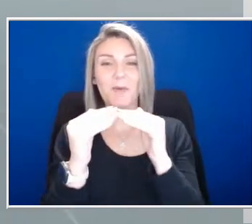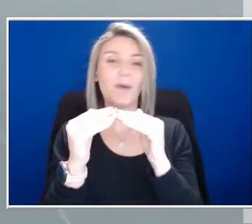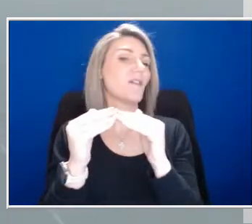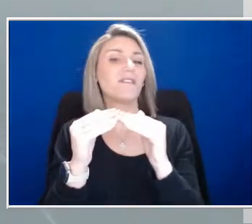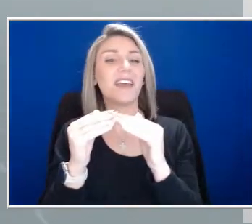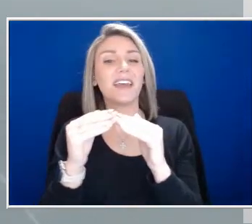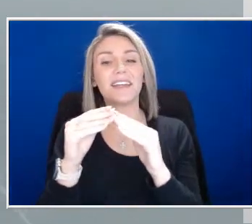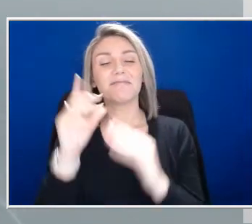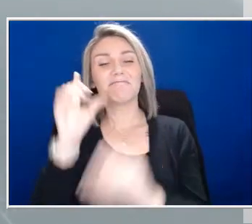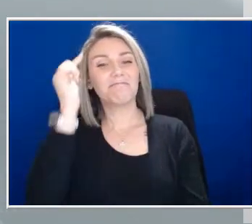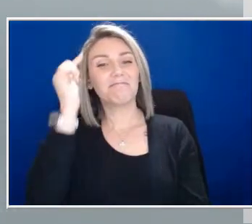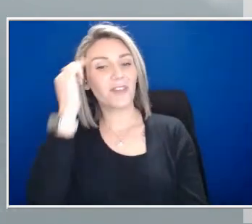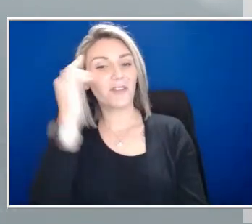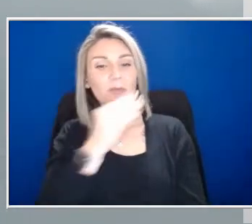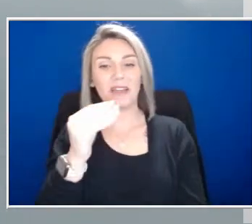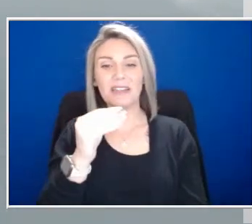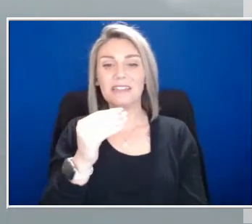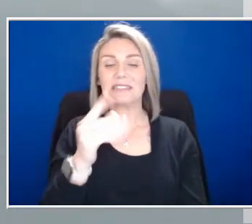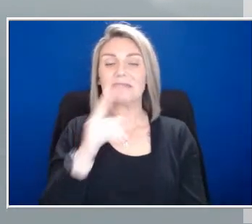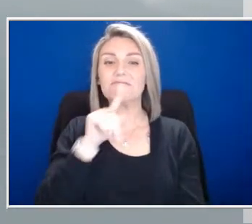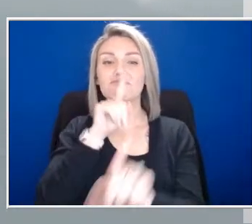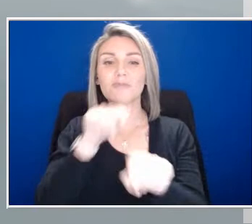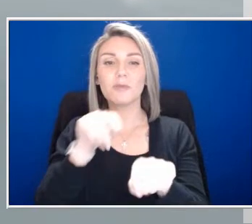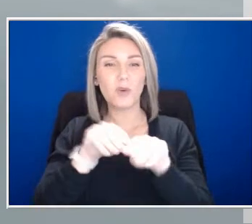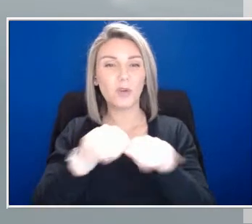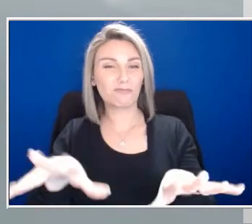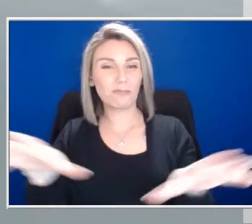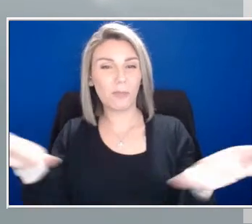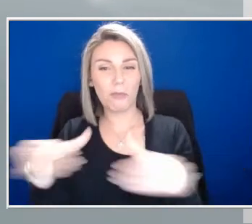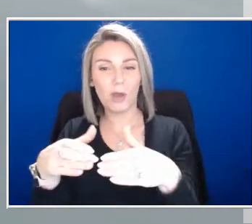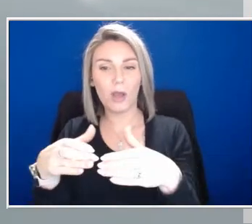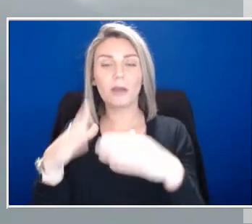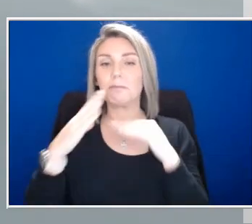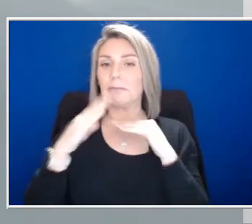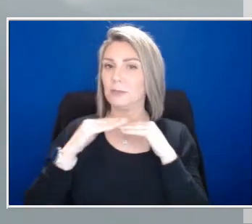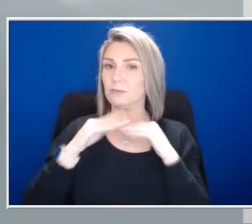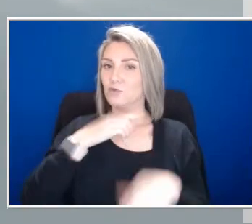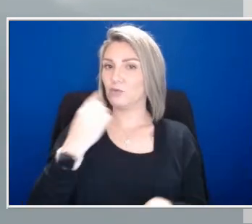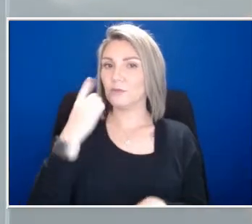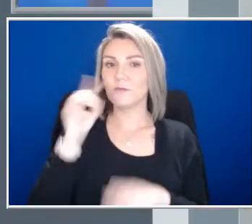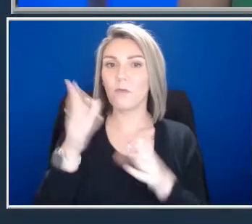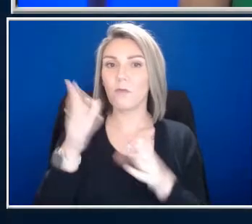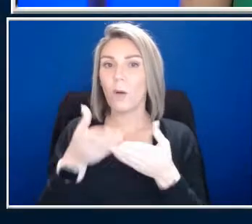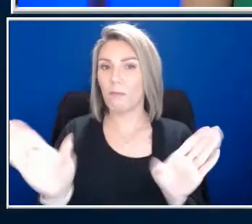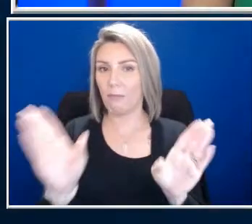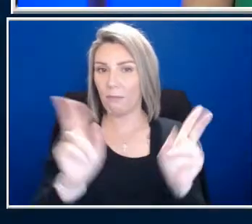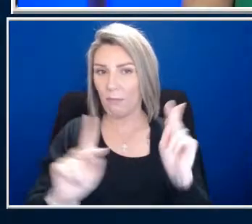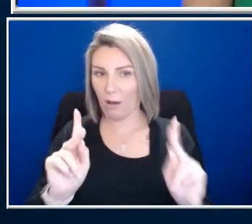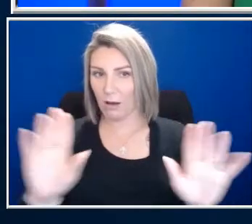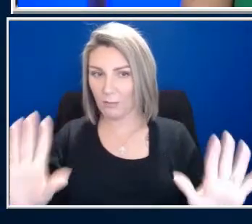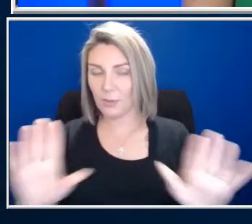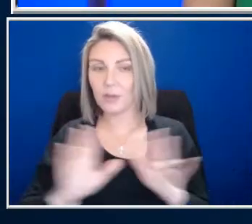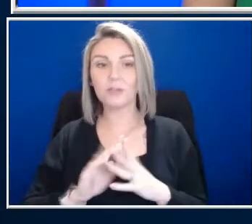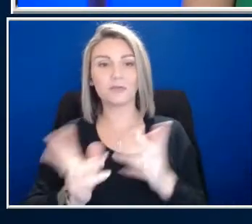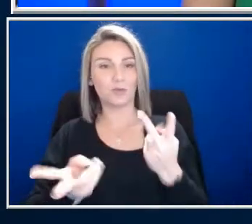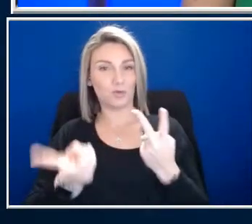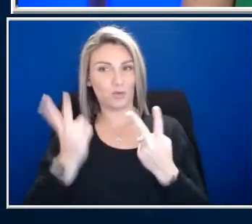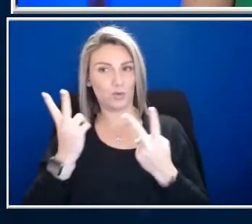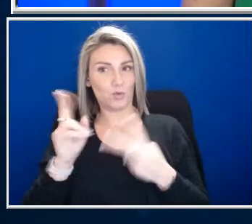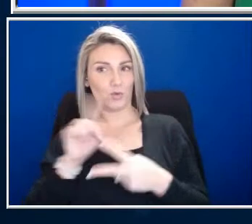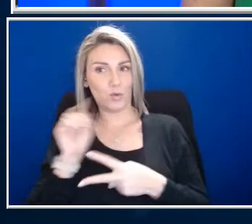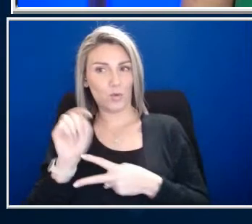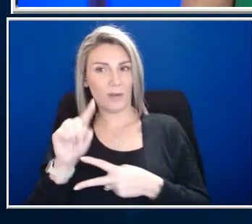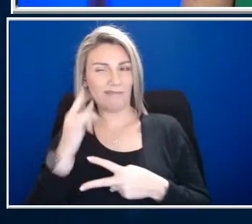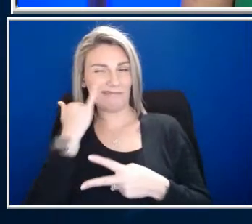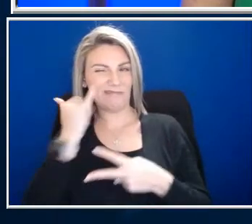County reported a cluster of TB cases. They say there is minimal risk to the public. So 2 questions. If there's minimal risk, why